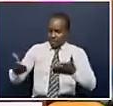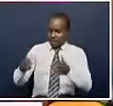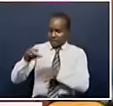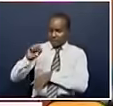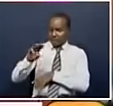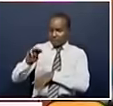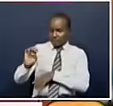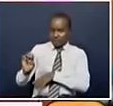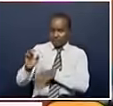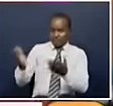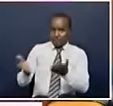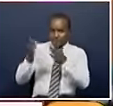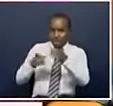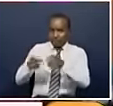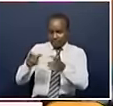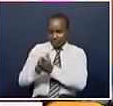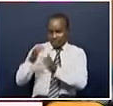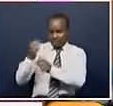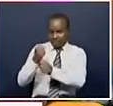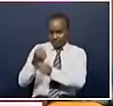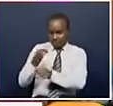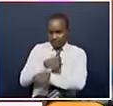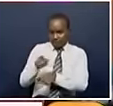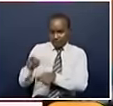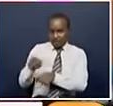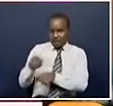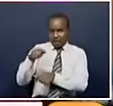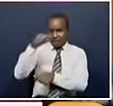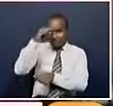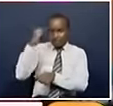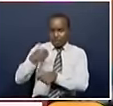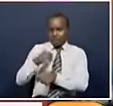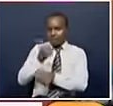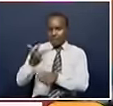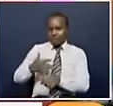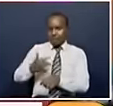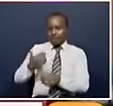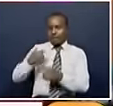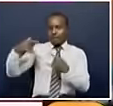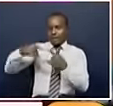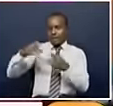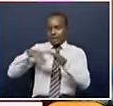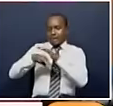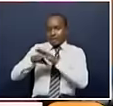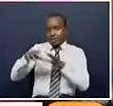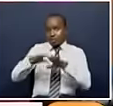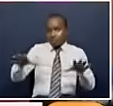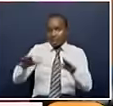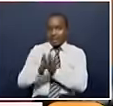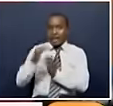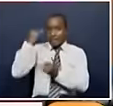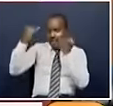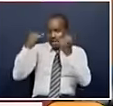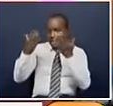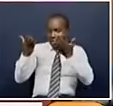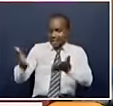know, improving the management and performance of these, because there are those who feel that there's a gap in access to markets, that the ideas are there,